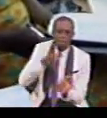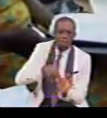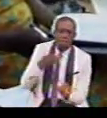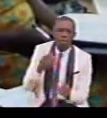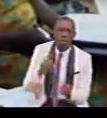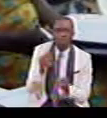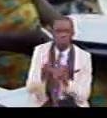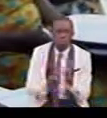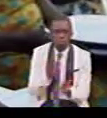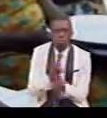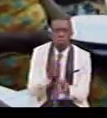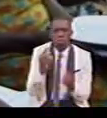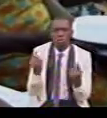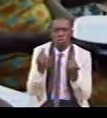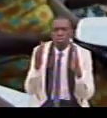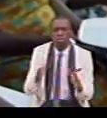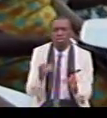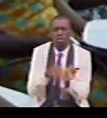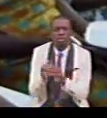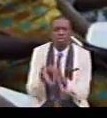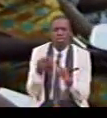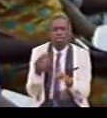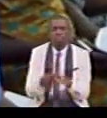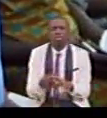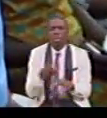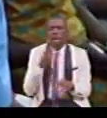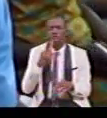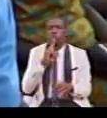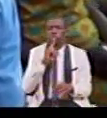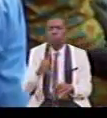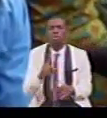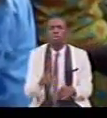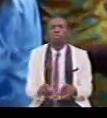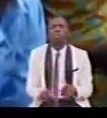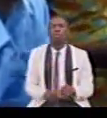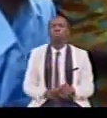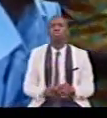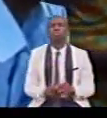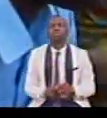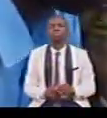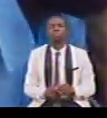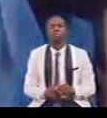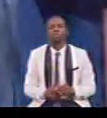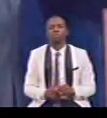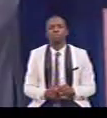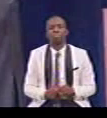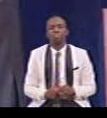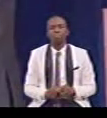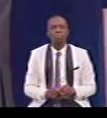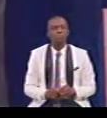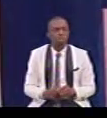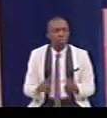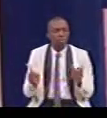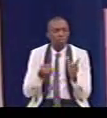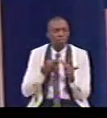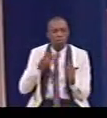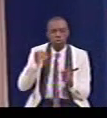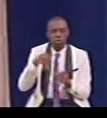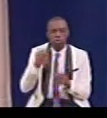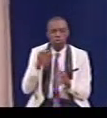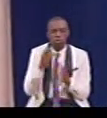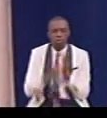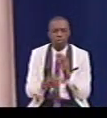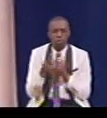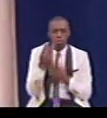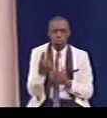and you are not sure you are not sure look at look at the first John chapter 2 first John chapter 2